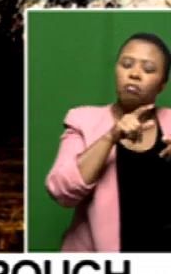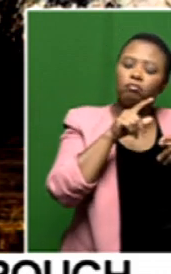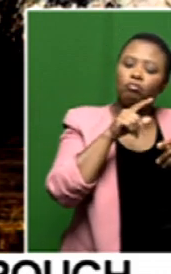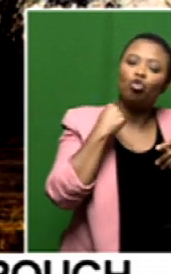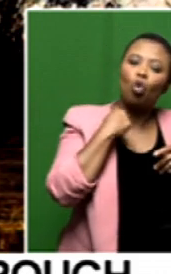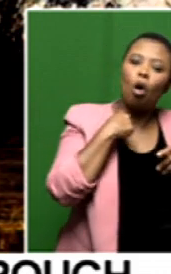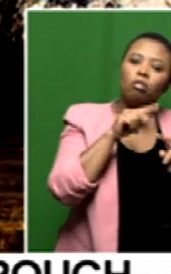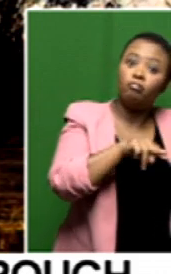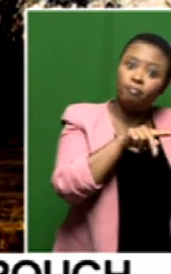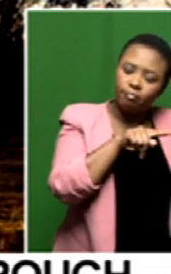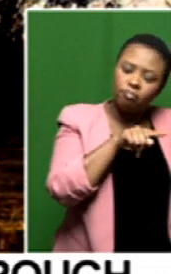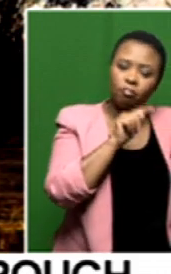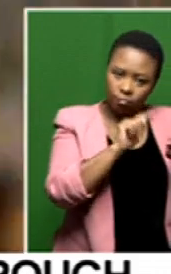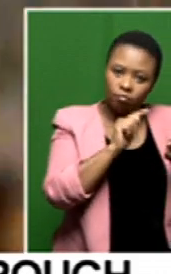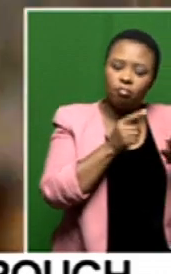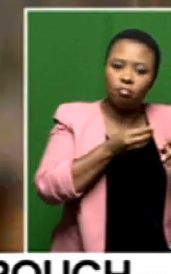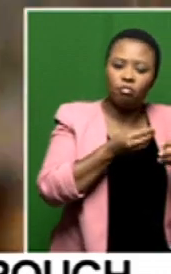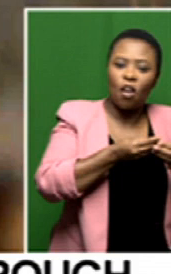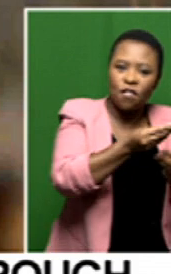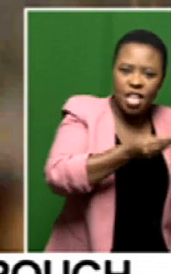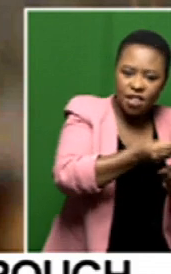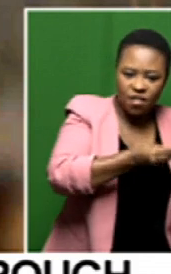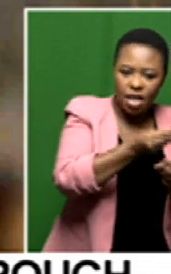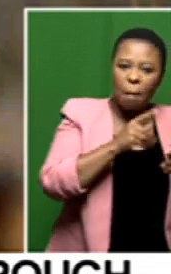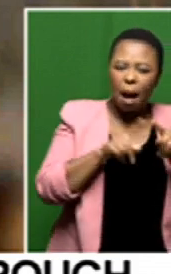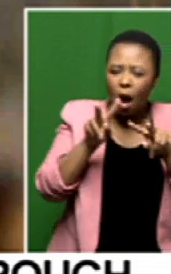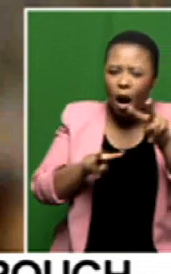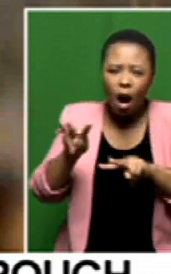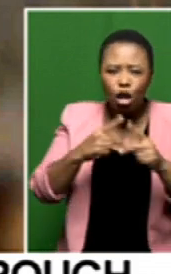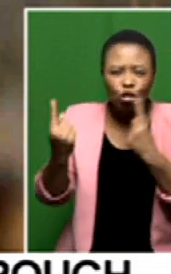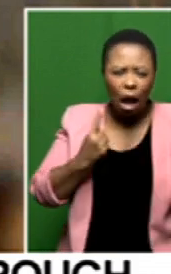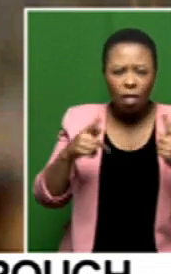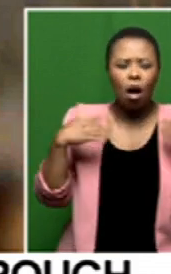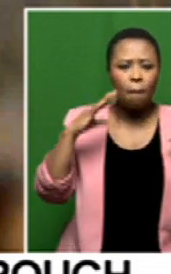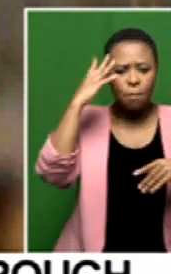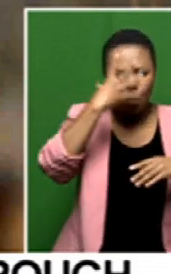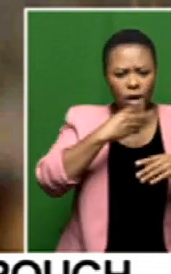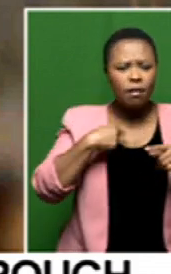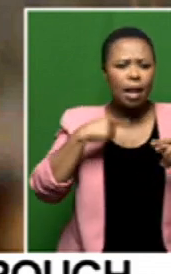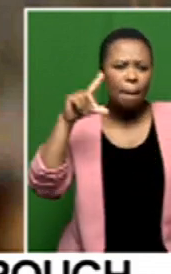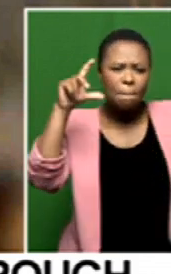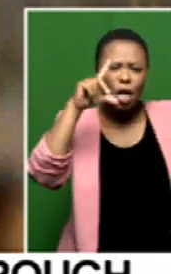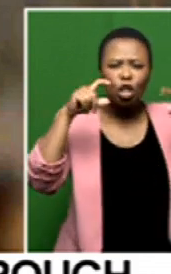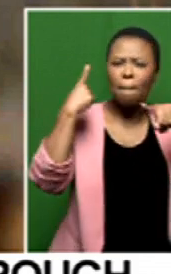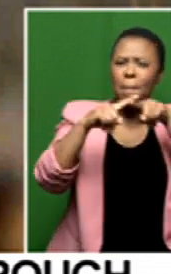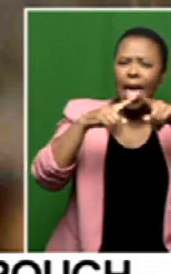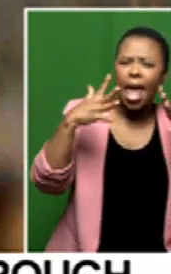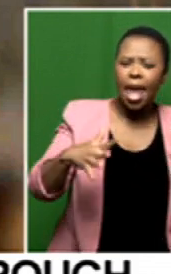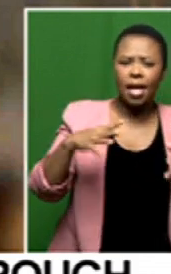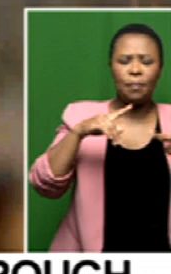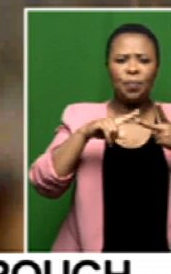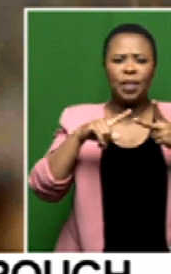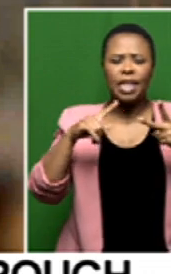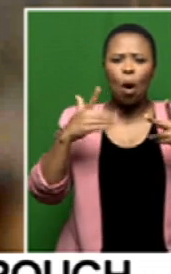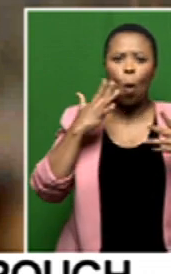see them feeding. The way that dogs look after each other is amazing. And then there's pictures of them playing, their greeting